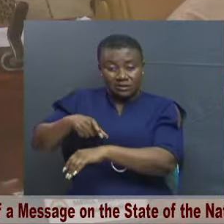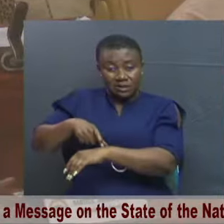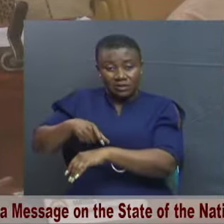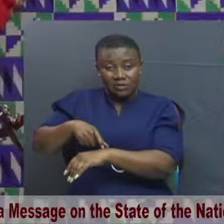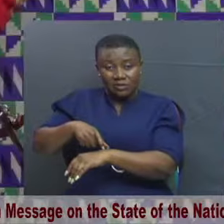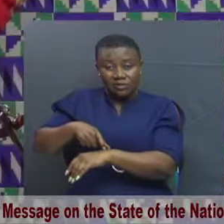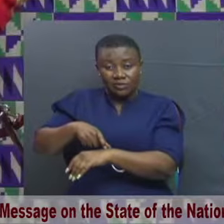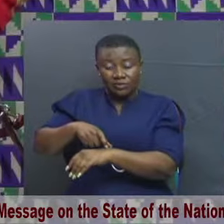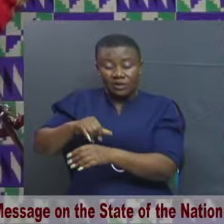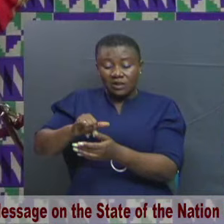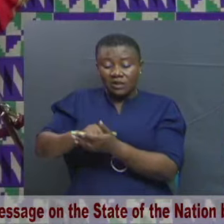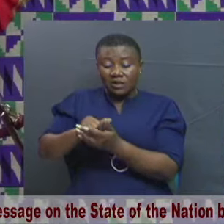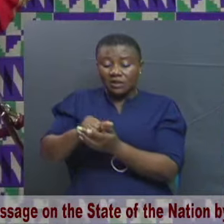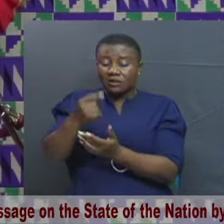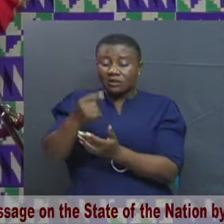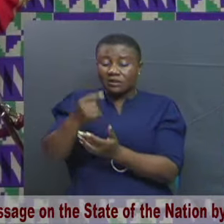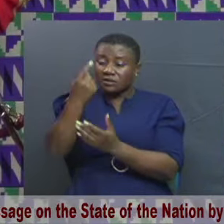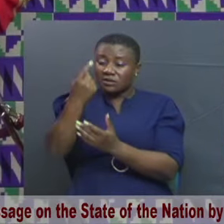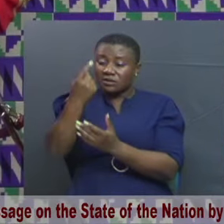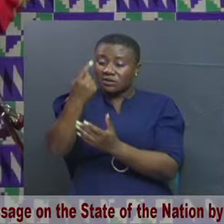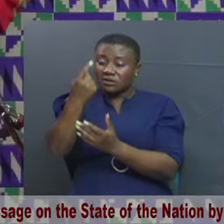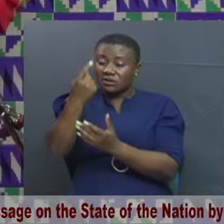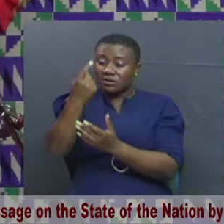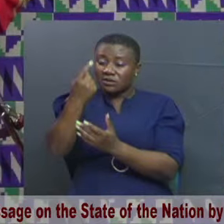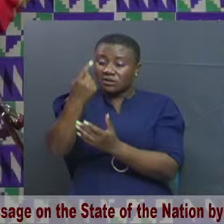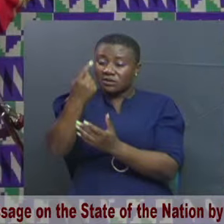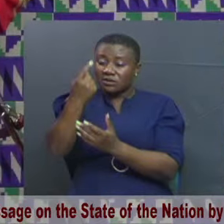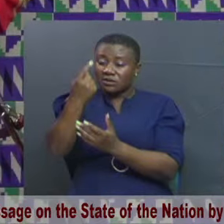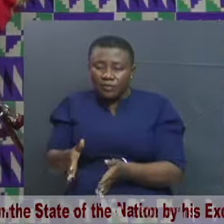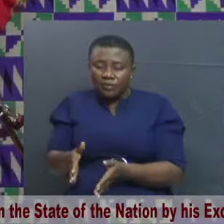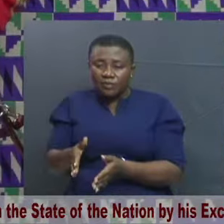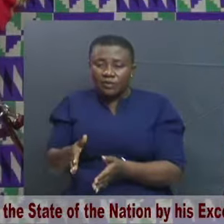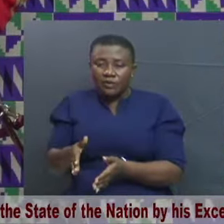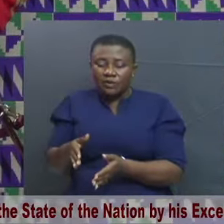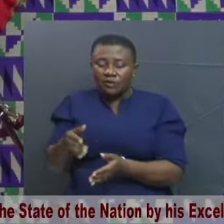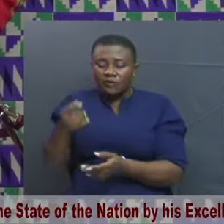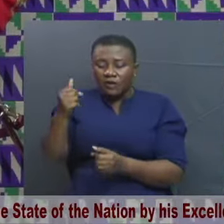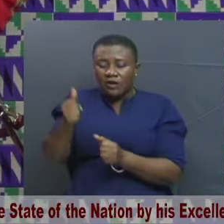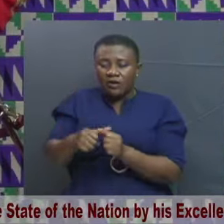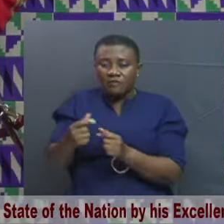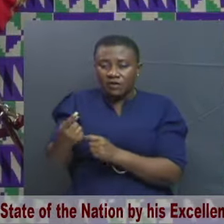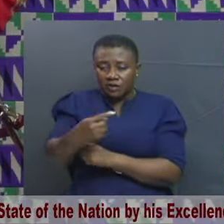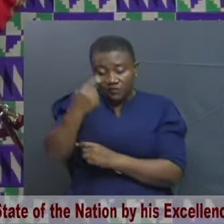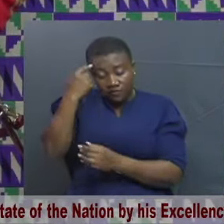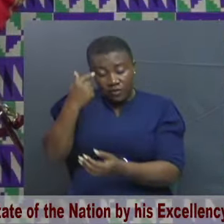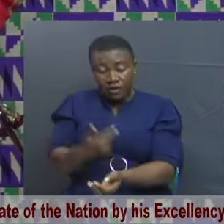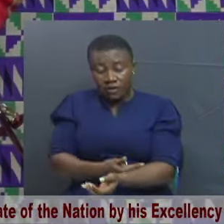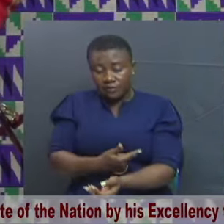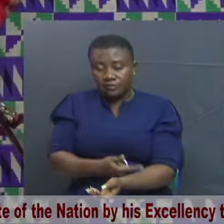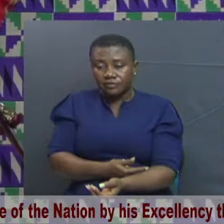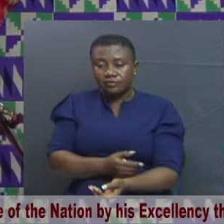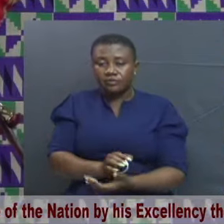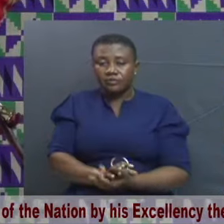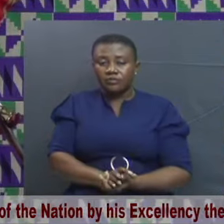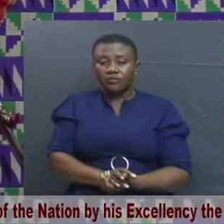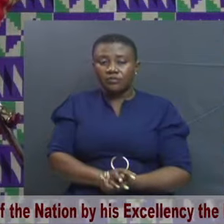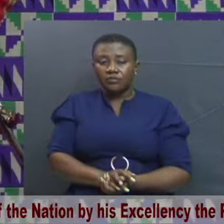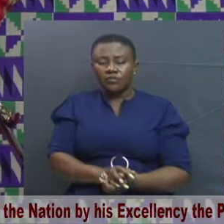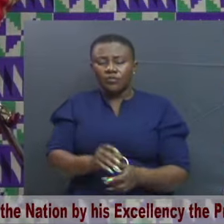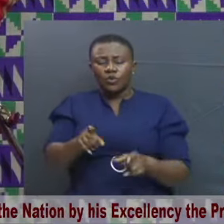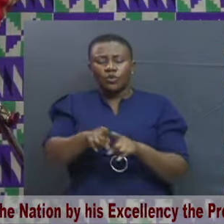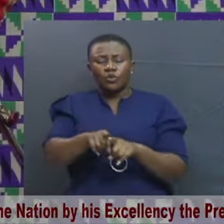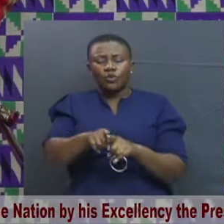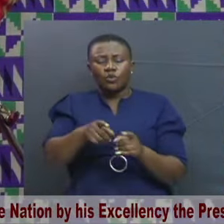the single biggest payout of domestic payments in a single day for Ghana we then paid 2